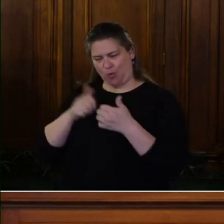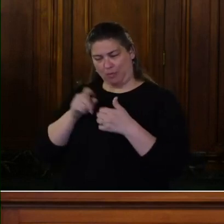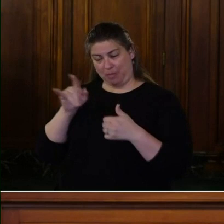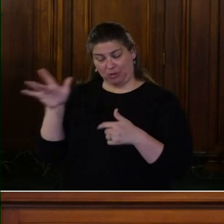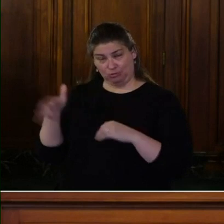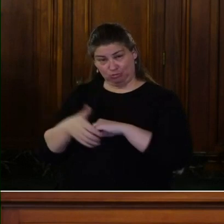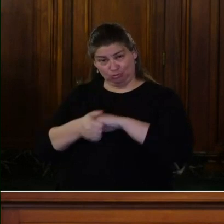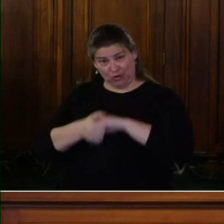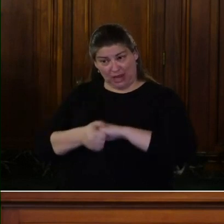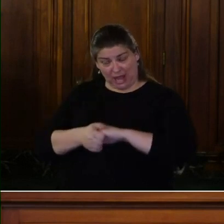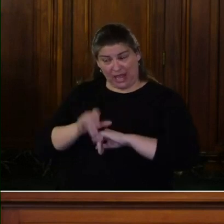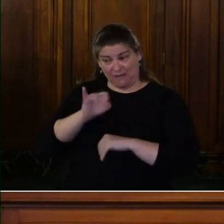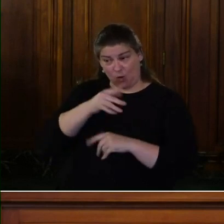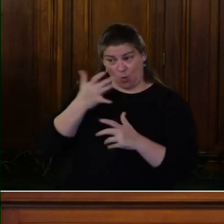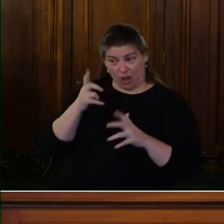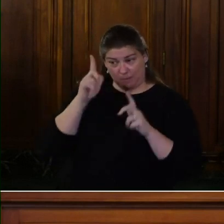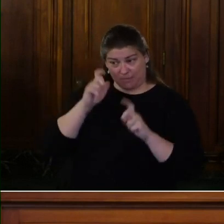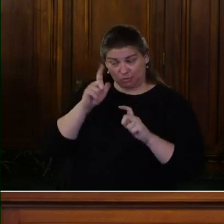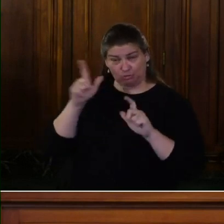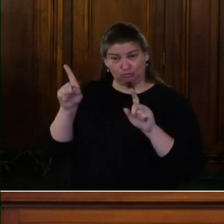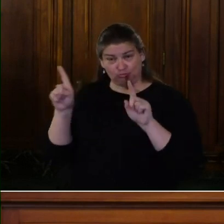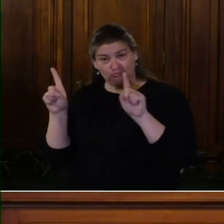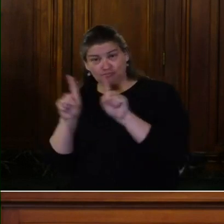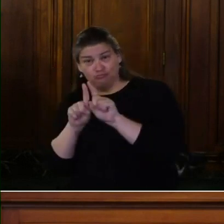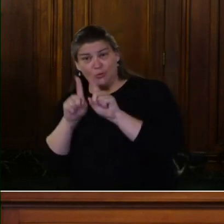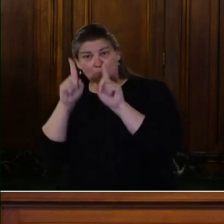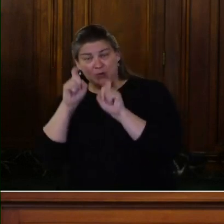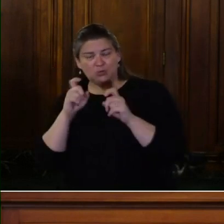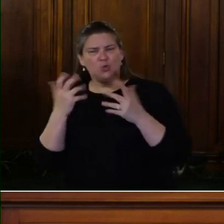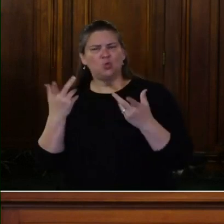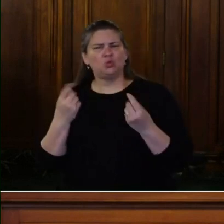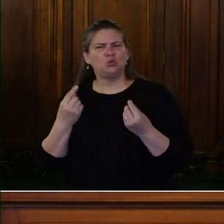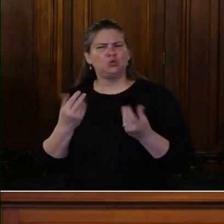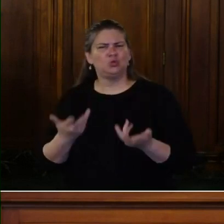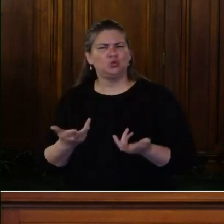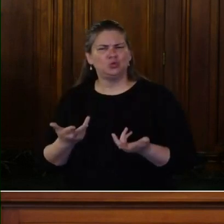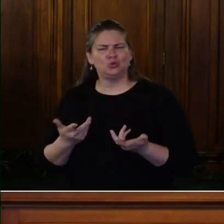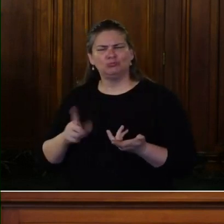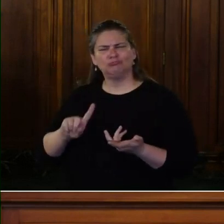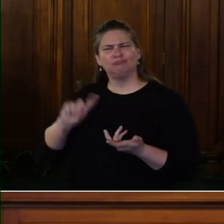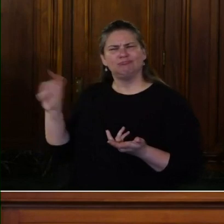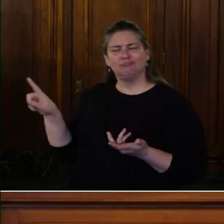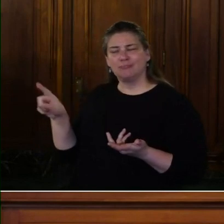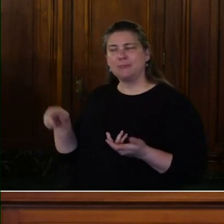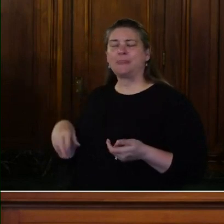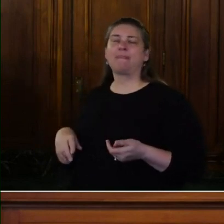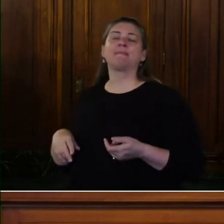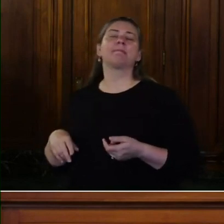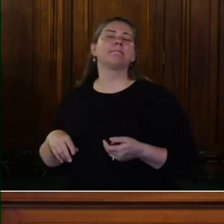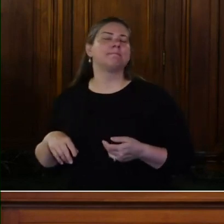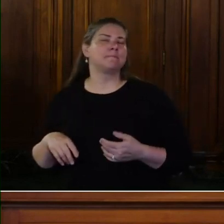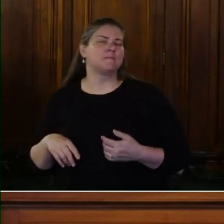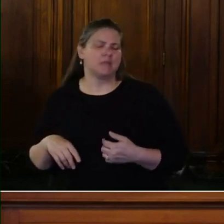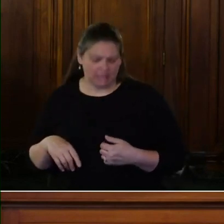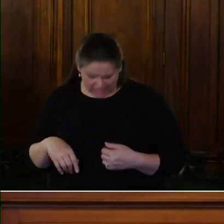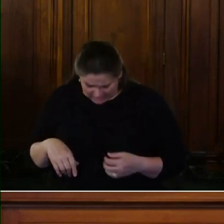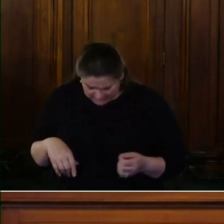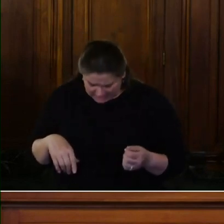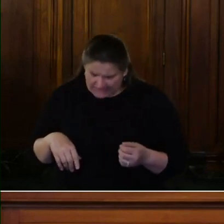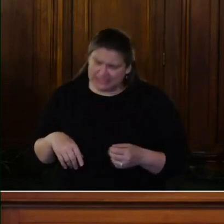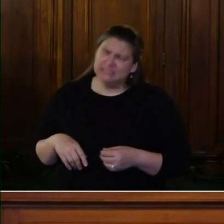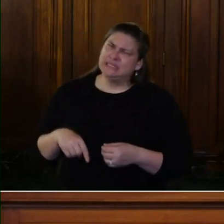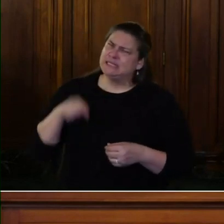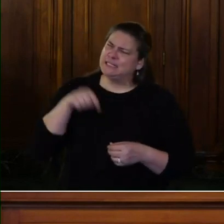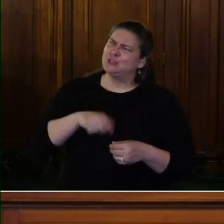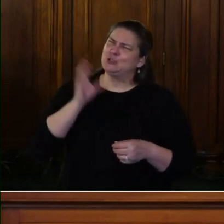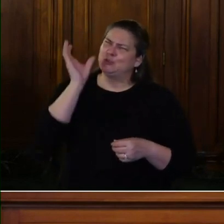shaking hands? If someone wants a picture, do you take it with them? This has been a strange time